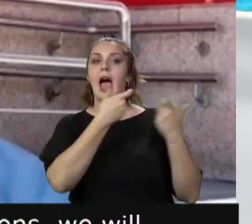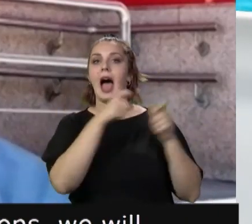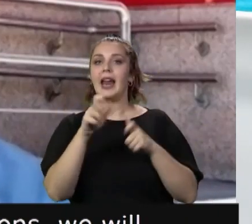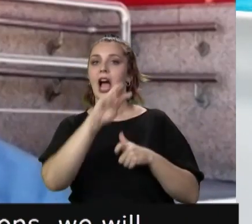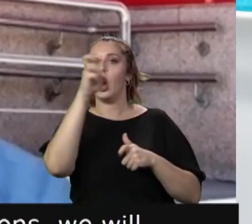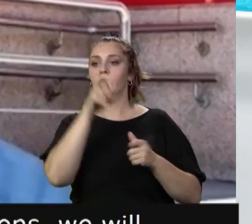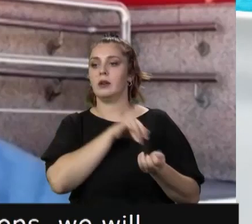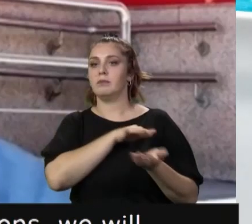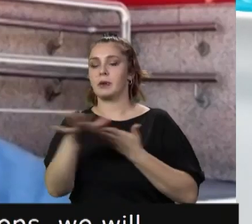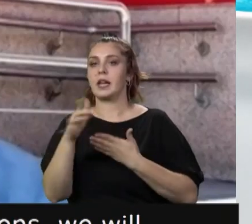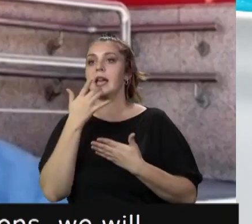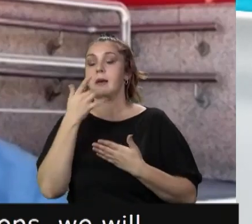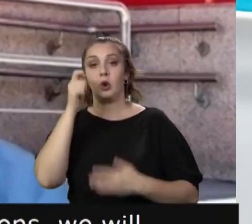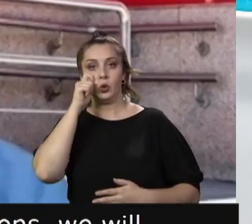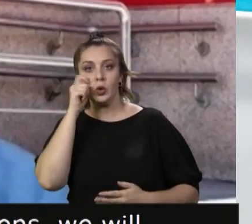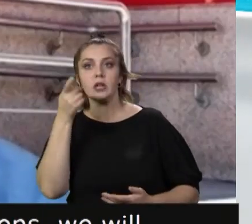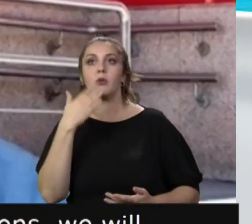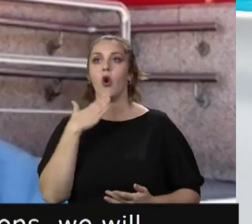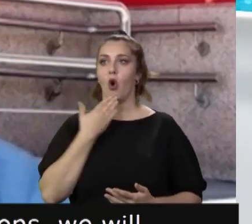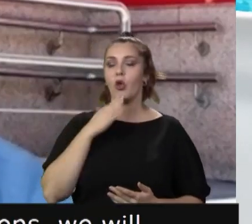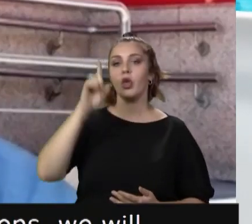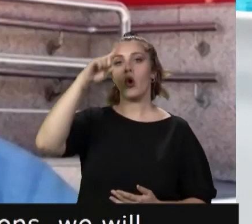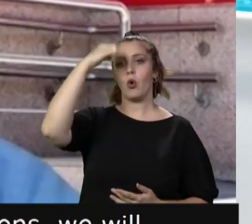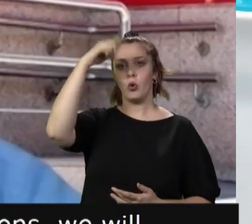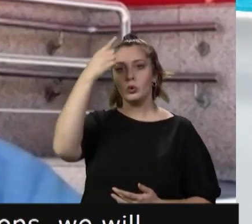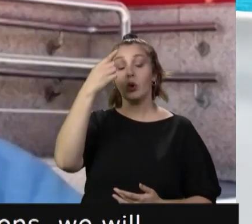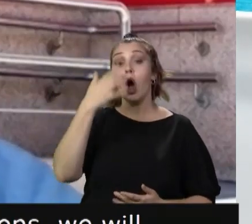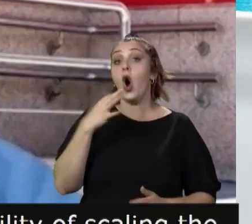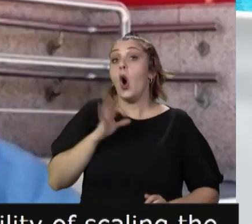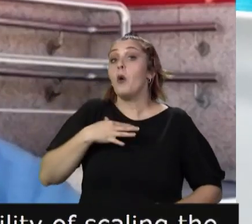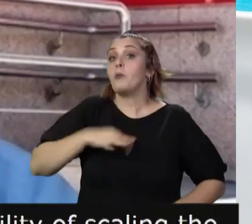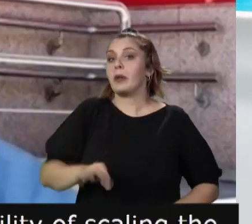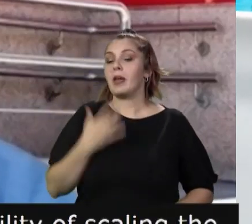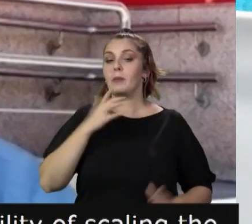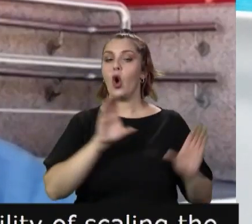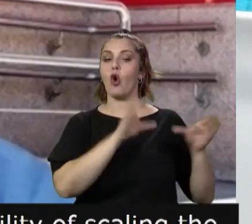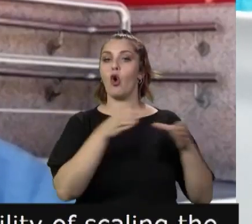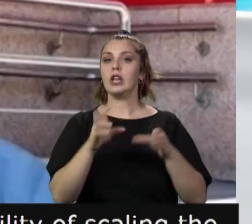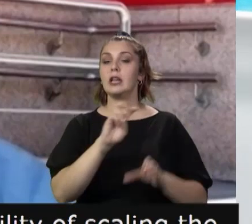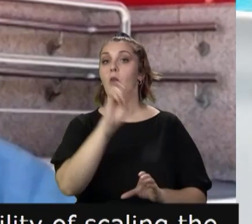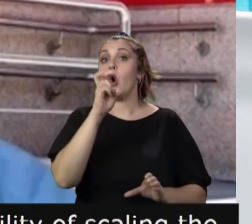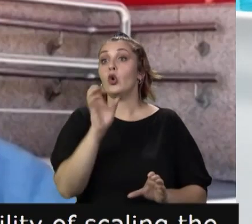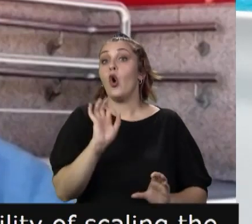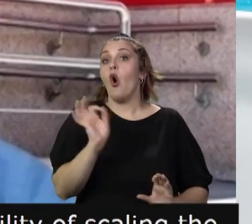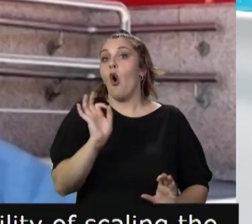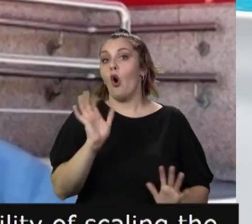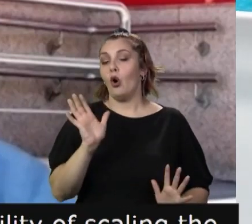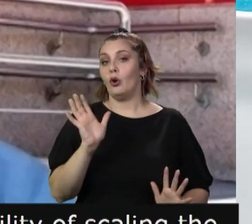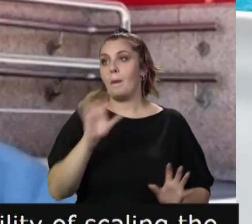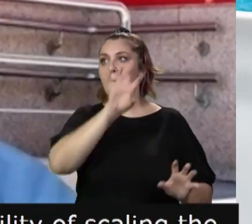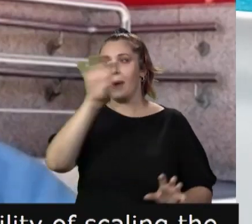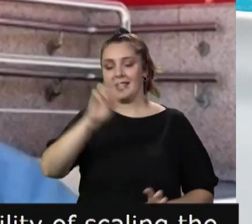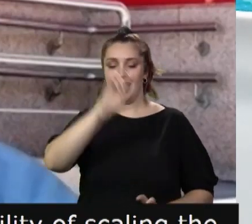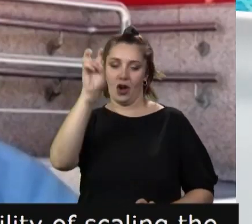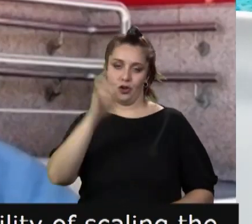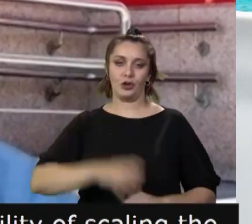of scaling the project into other areas, for instance, tourism, culture, or even for other